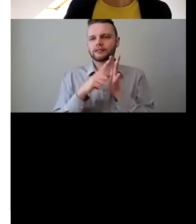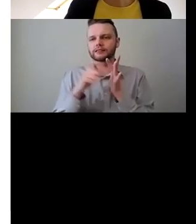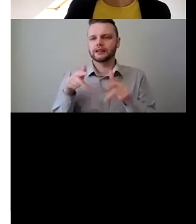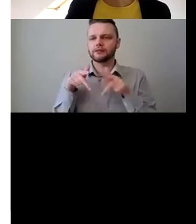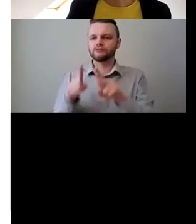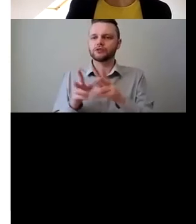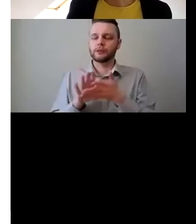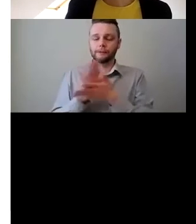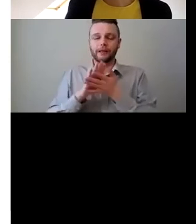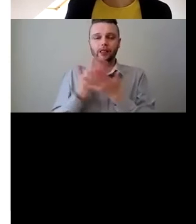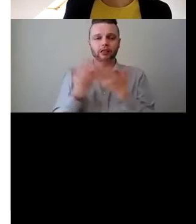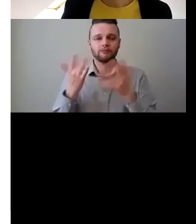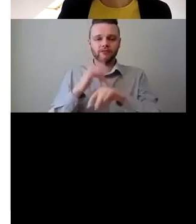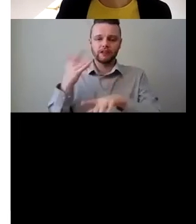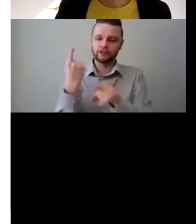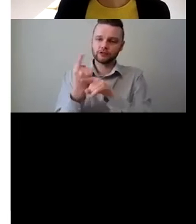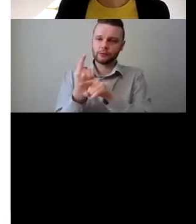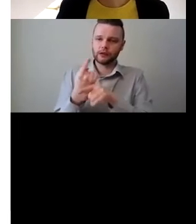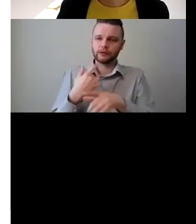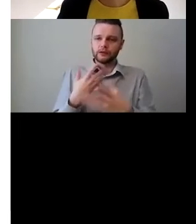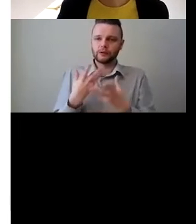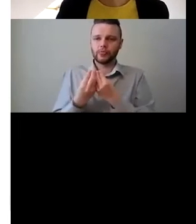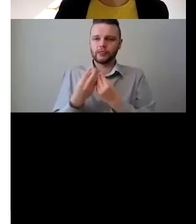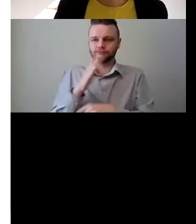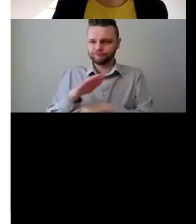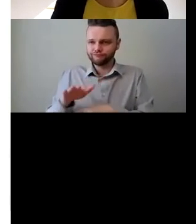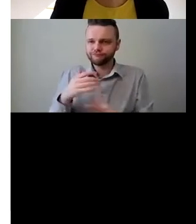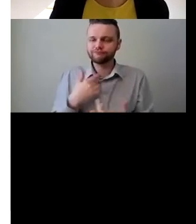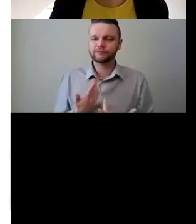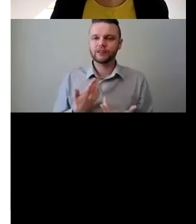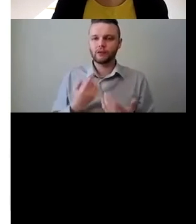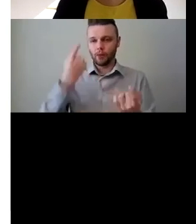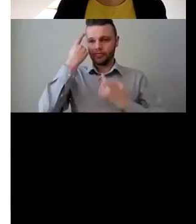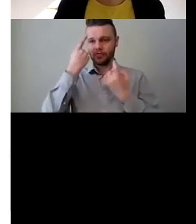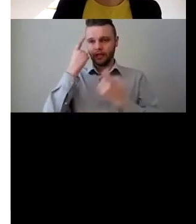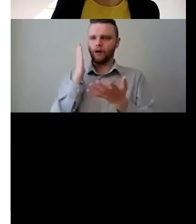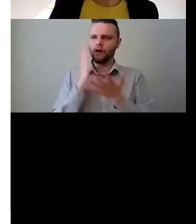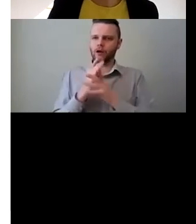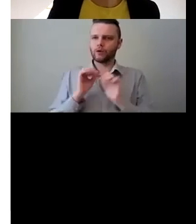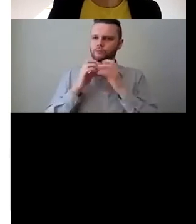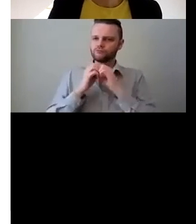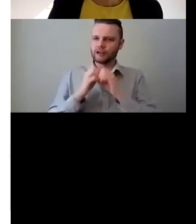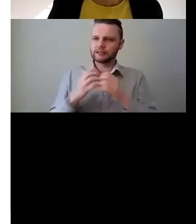professionals speaking with each other, but not with the child. Then we wouldn't think that's really the good practice.